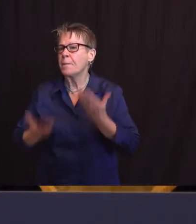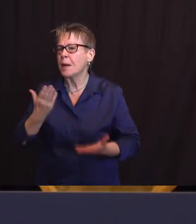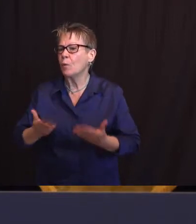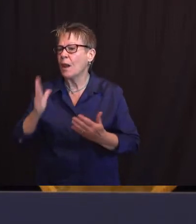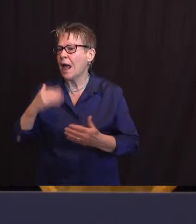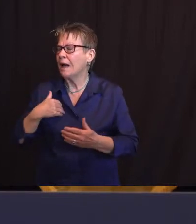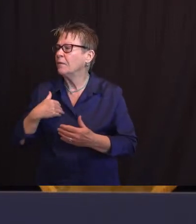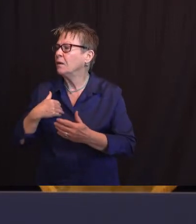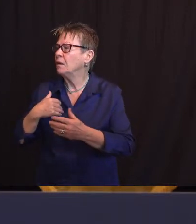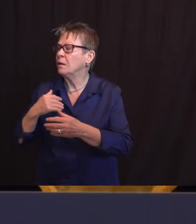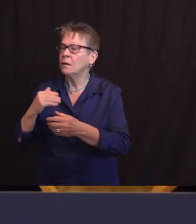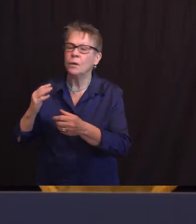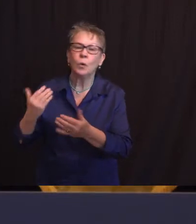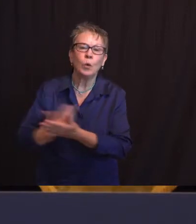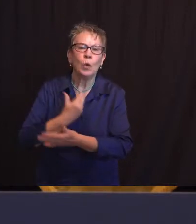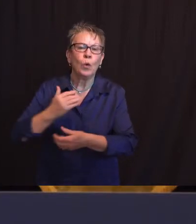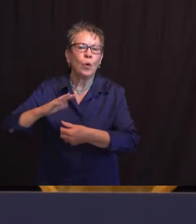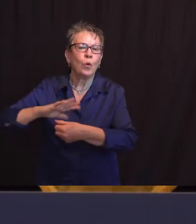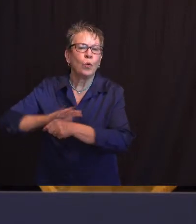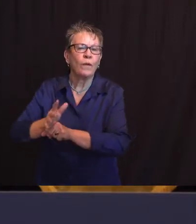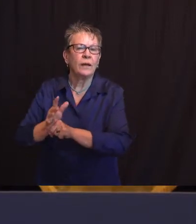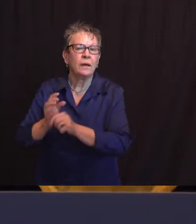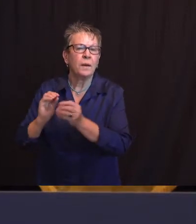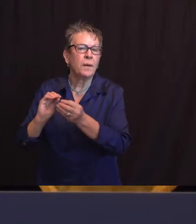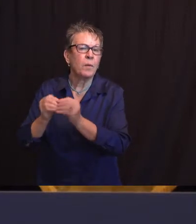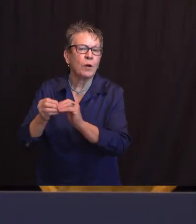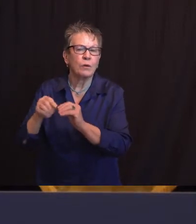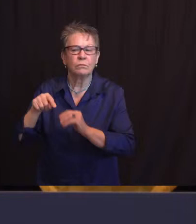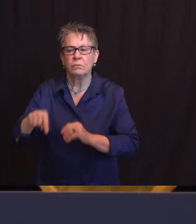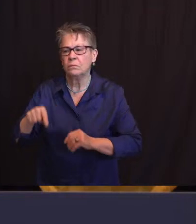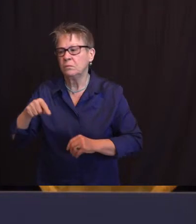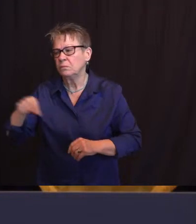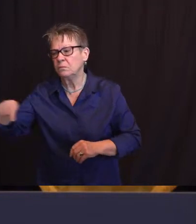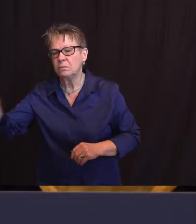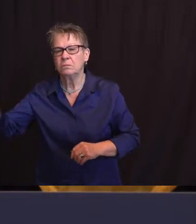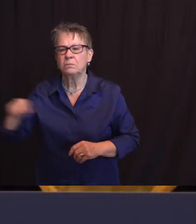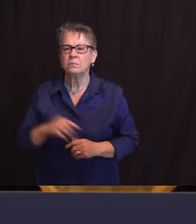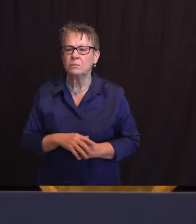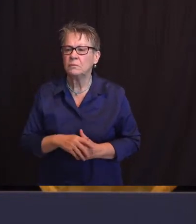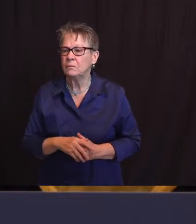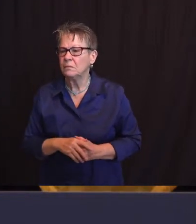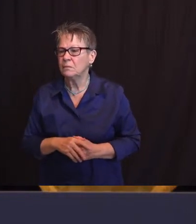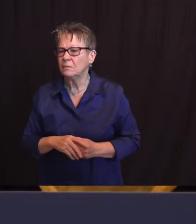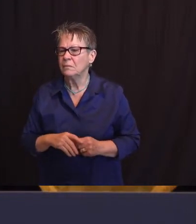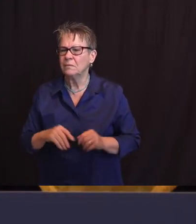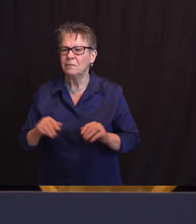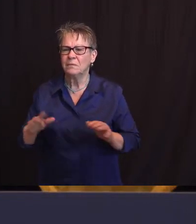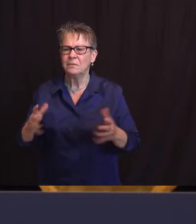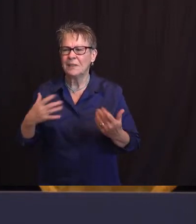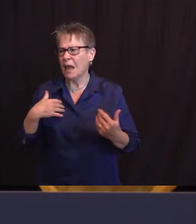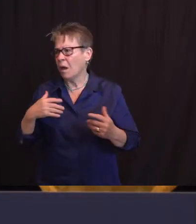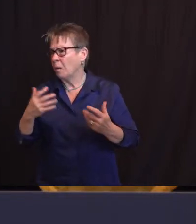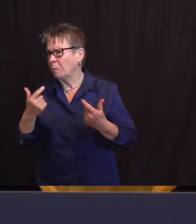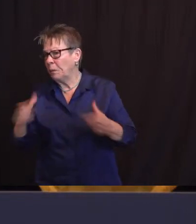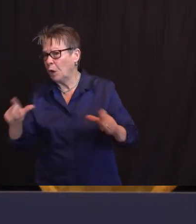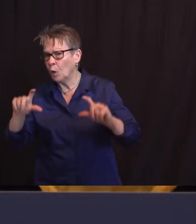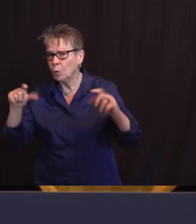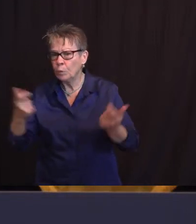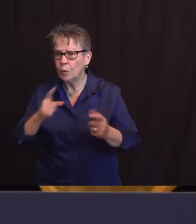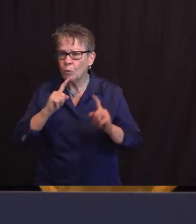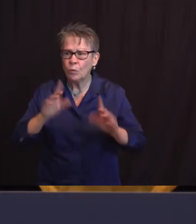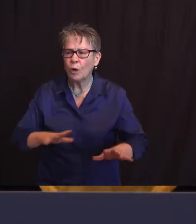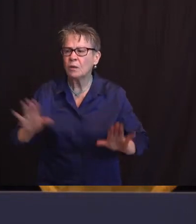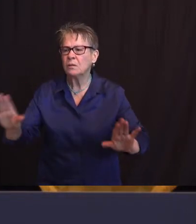that, Elise, good afternoon. There's a big crowd here today, so you all could be economical. That would help us out a lot. Thank you. Good